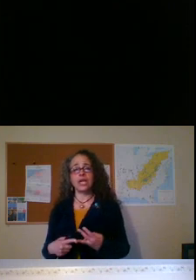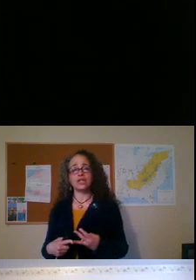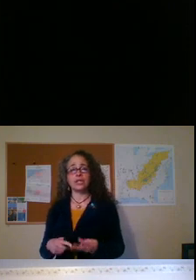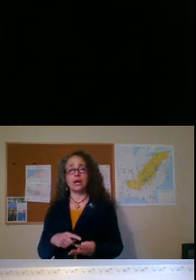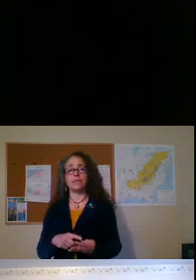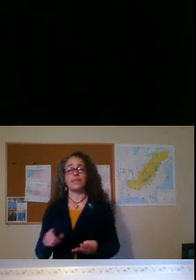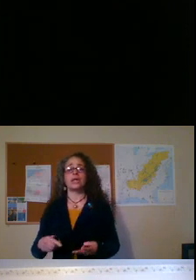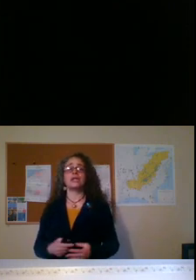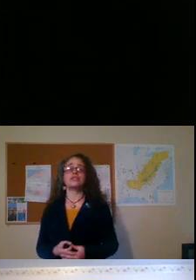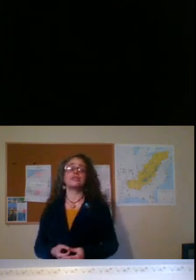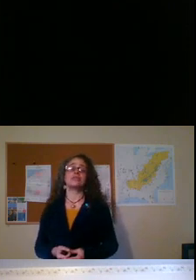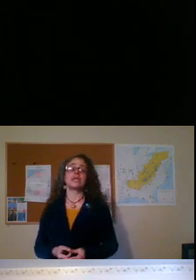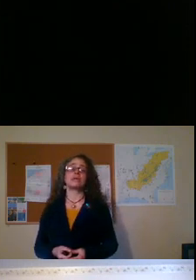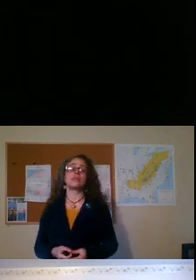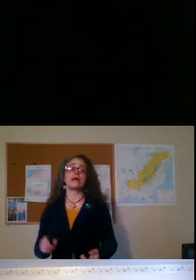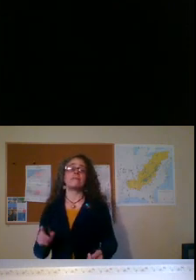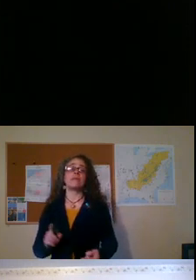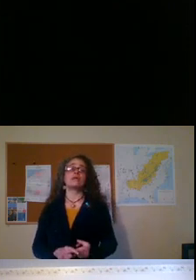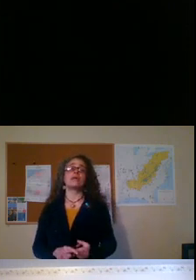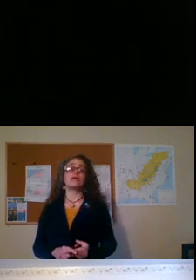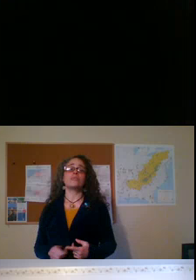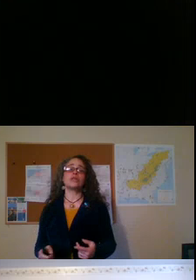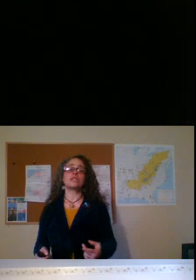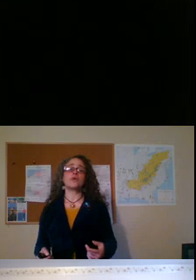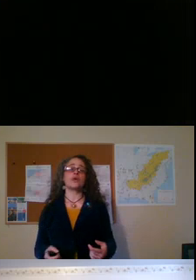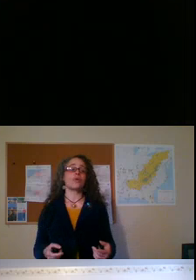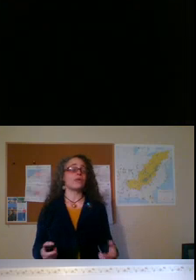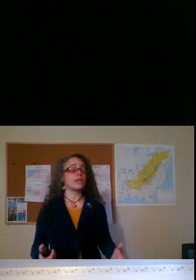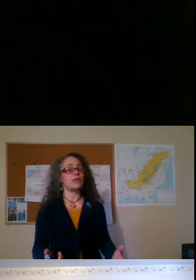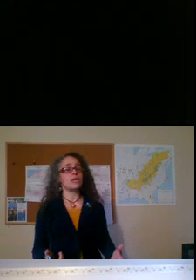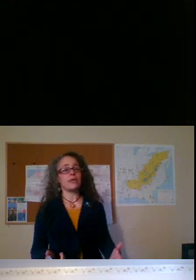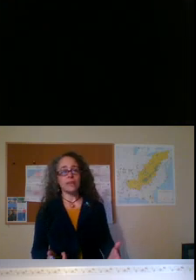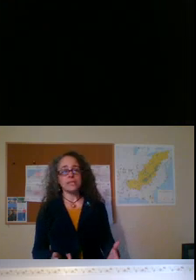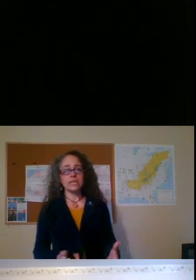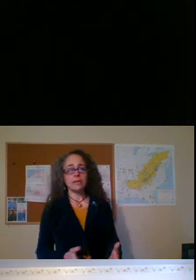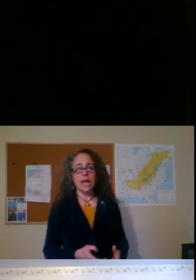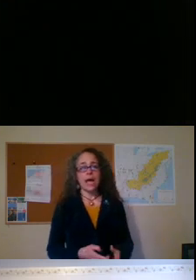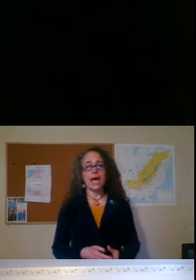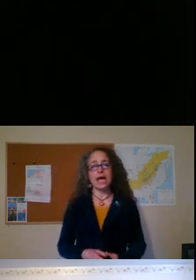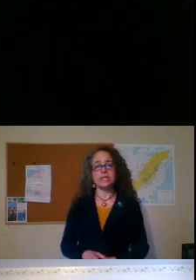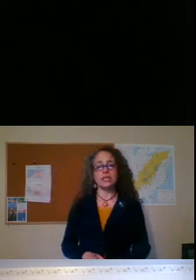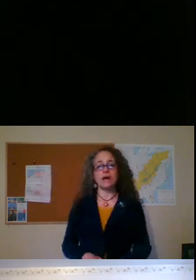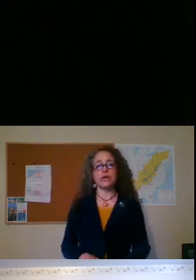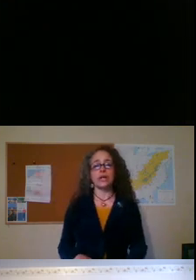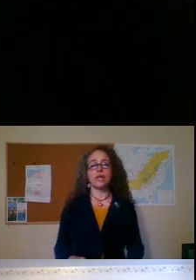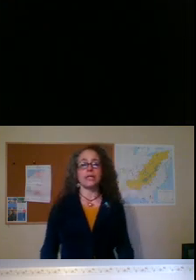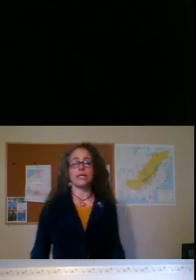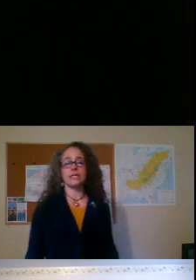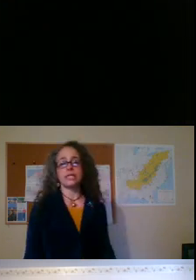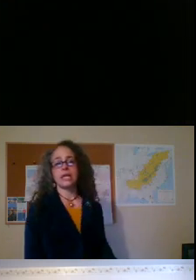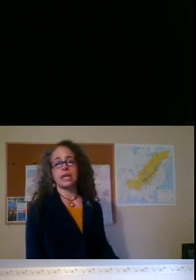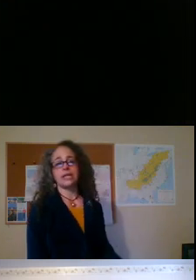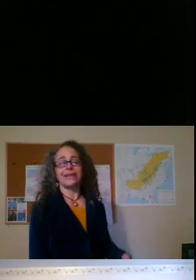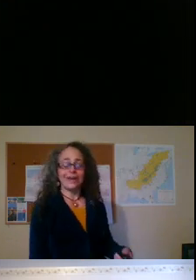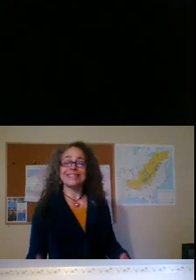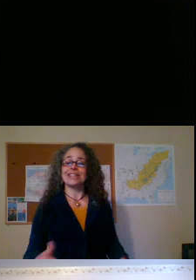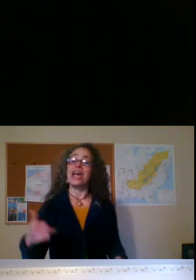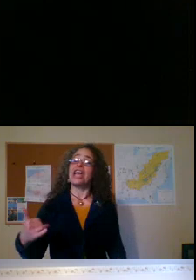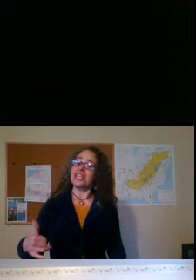higher education institutes can apply. Local, municipal, or even county governments can apply, and sovereign